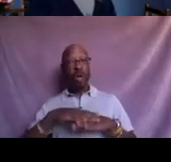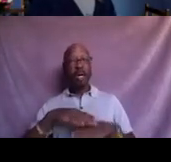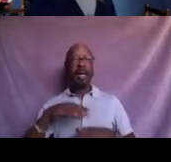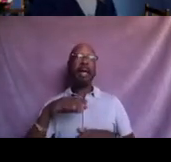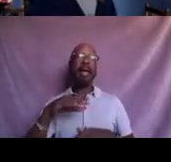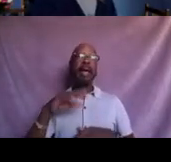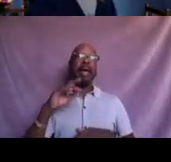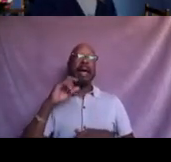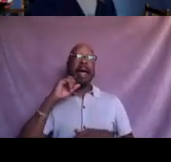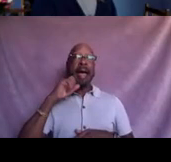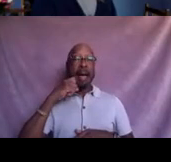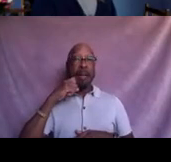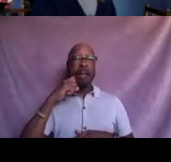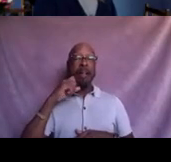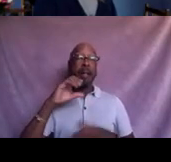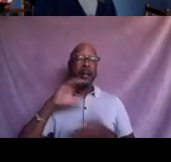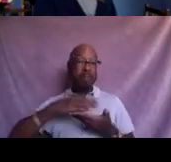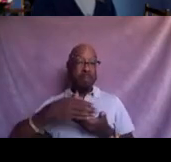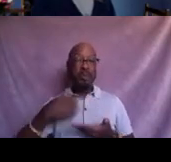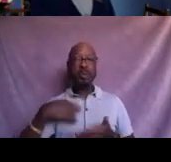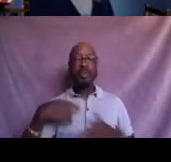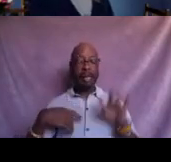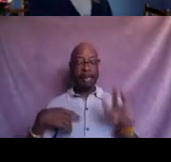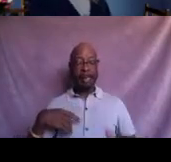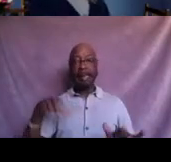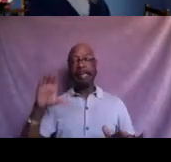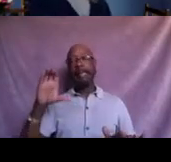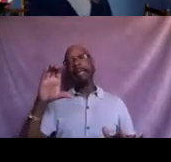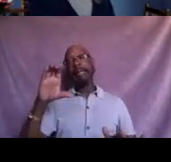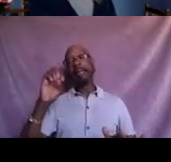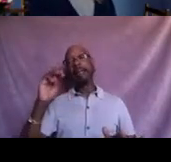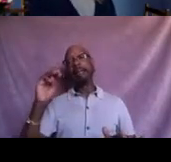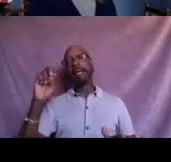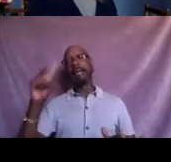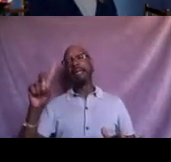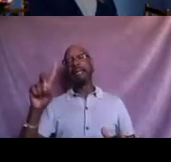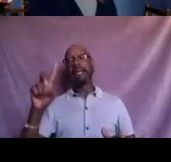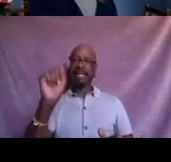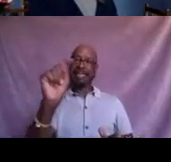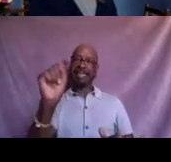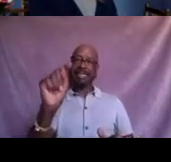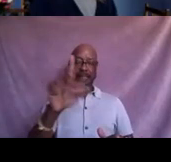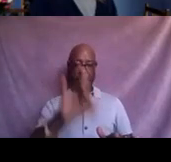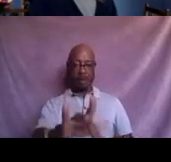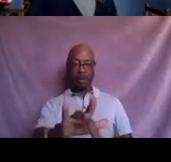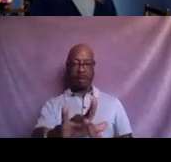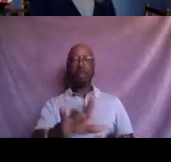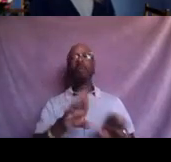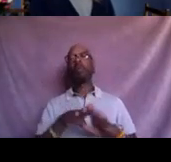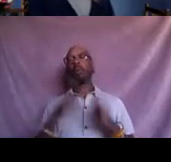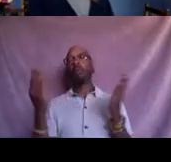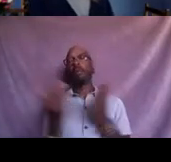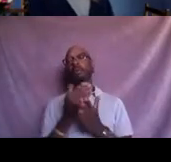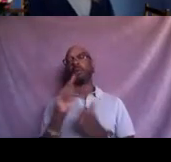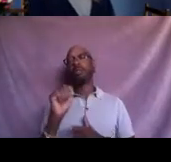laptop, you would push the Command key and then a T, Command T, and that will open up a new tab. If you're